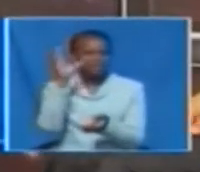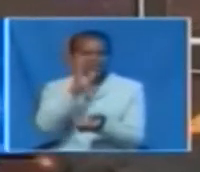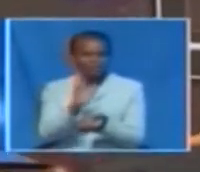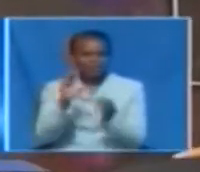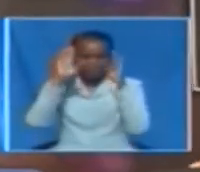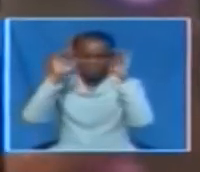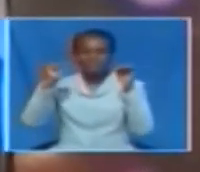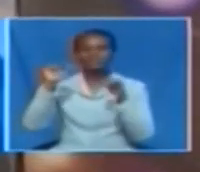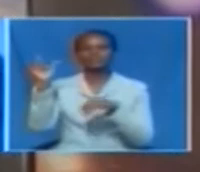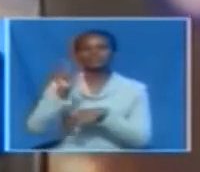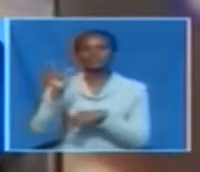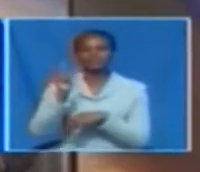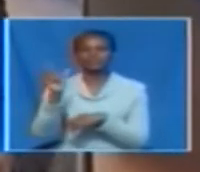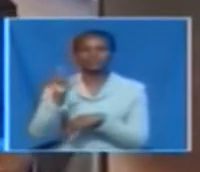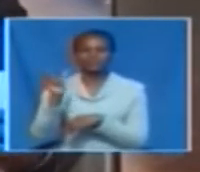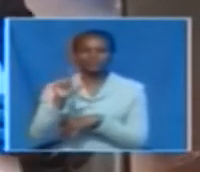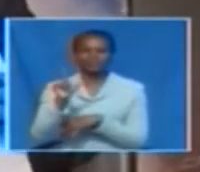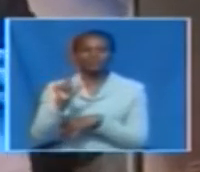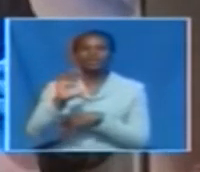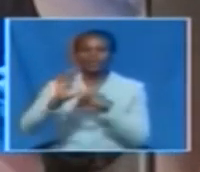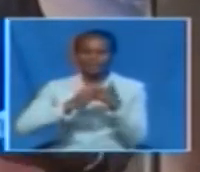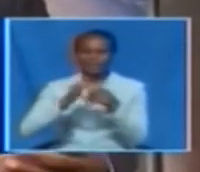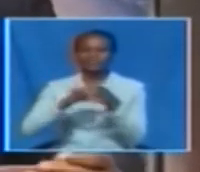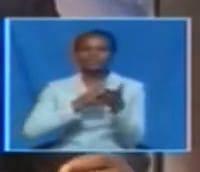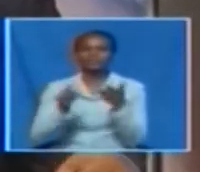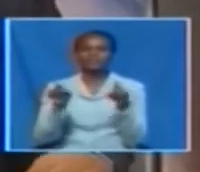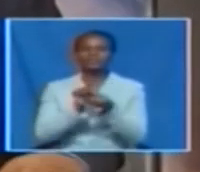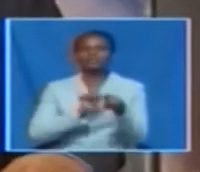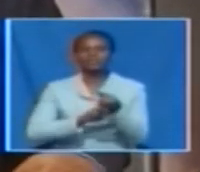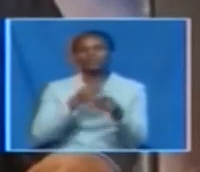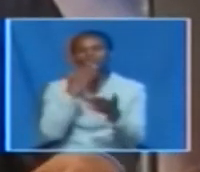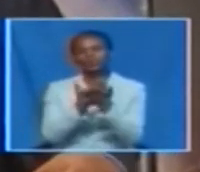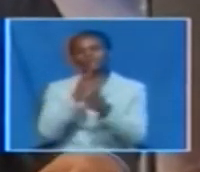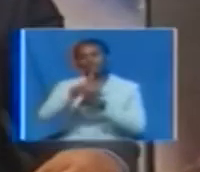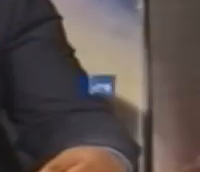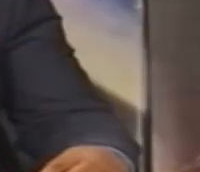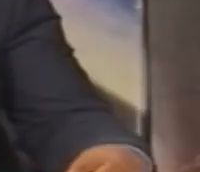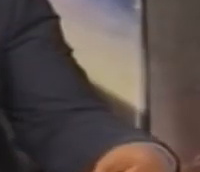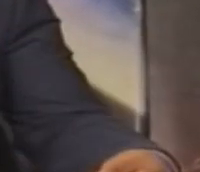for the Movement for Multi-Party Democracy. I'll be back next week at the same time. Pleasant viewing.